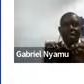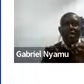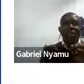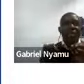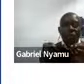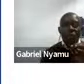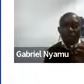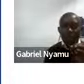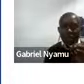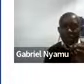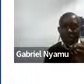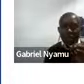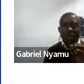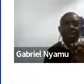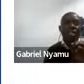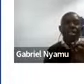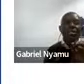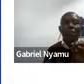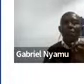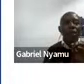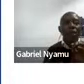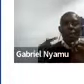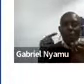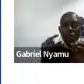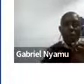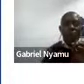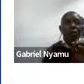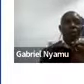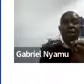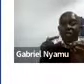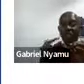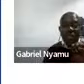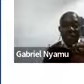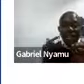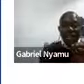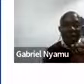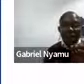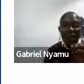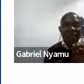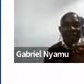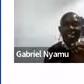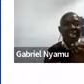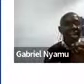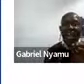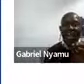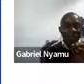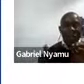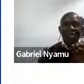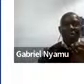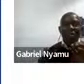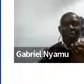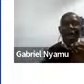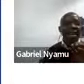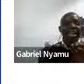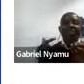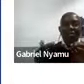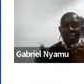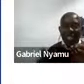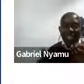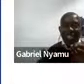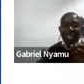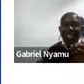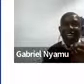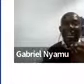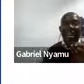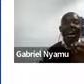inch, you don't go home with it. In fact, he tells you, if you go home and misuse and mishandle my suit, I never sold it to you. I gave you